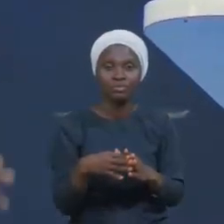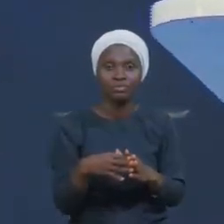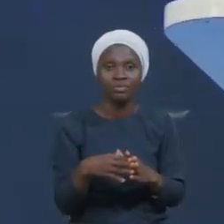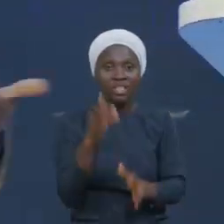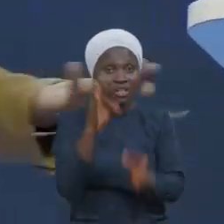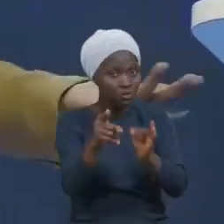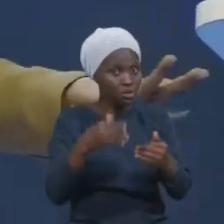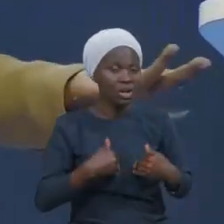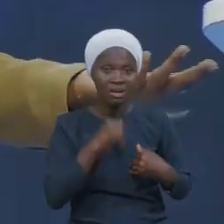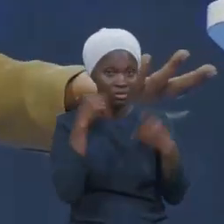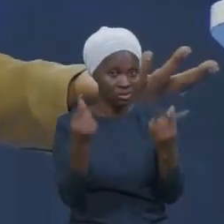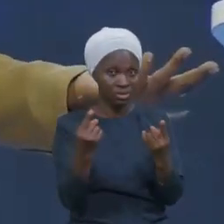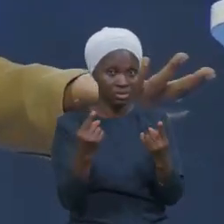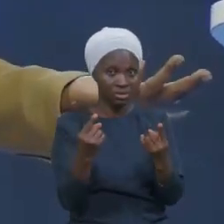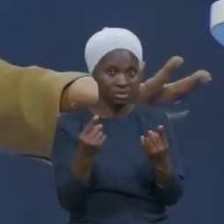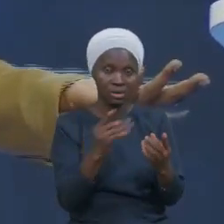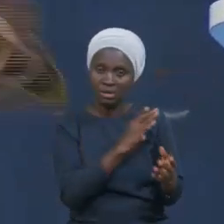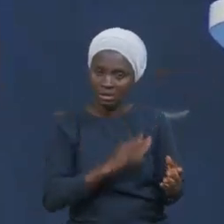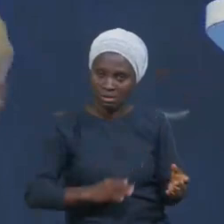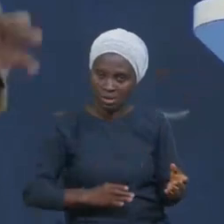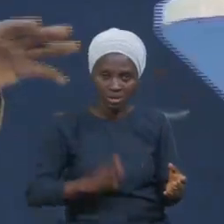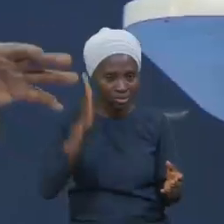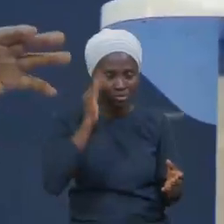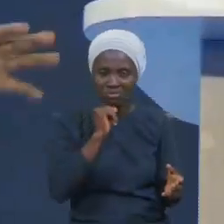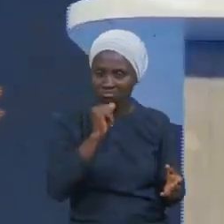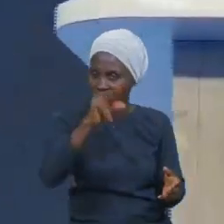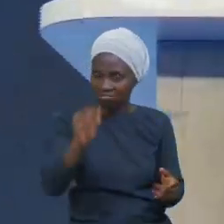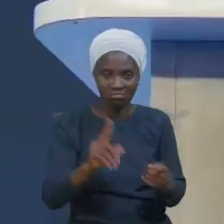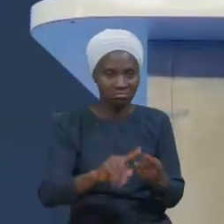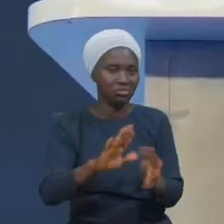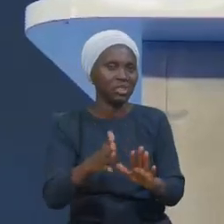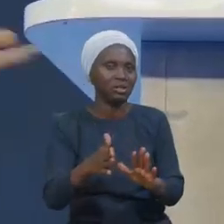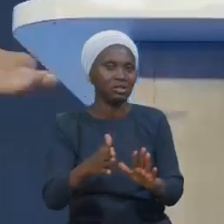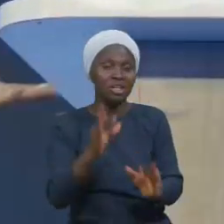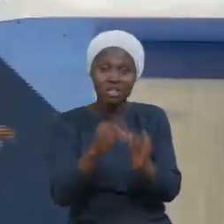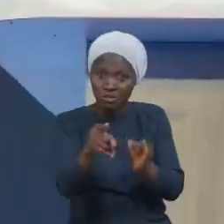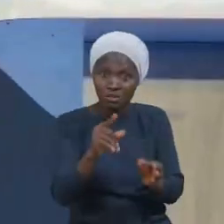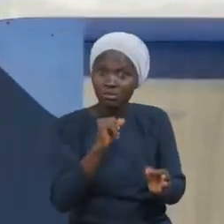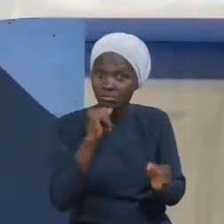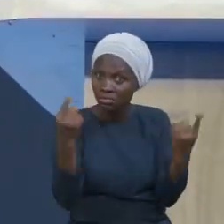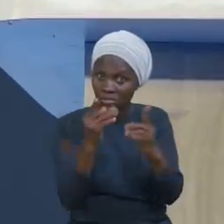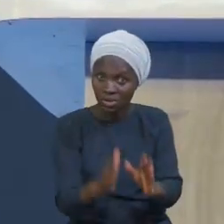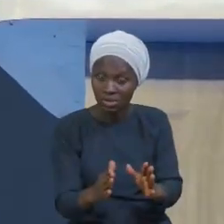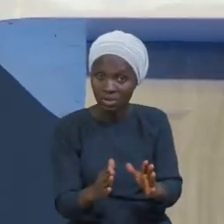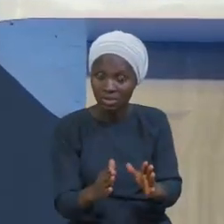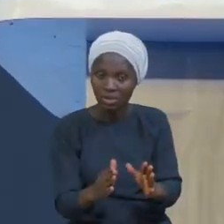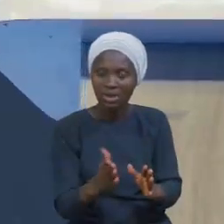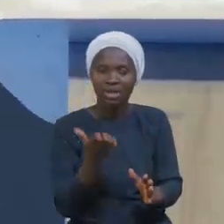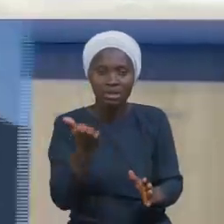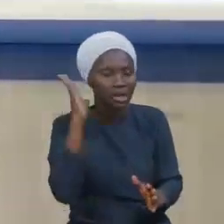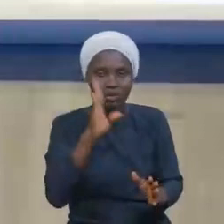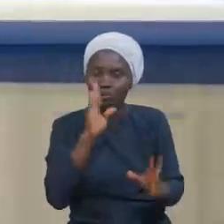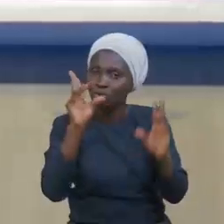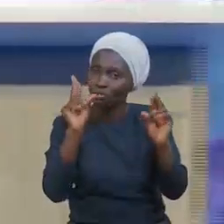sinned, Christ would not have died. If you were not a sinner, there would not be a savior. If